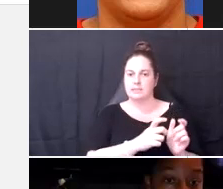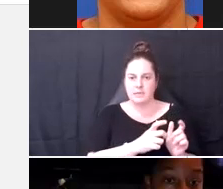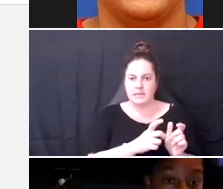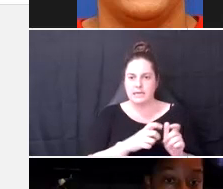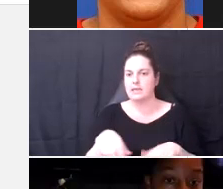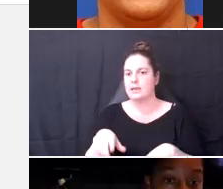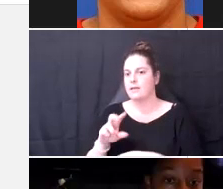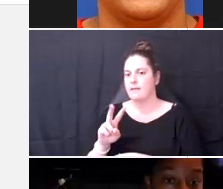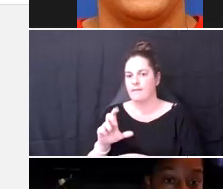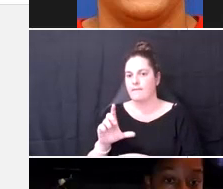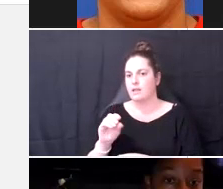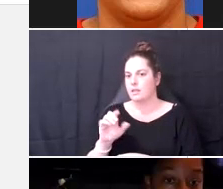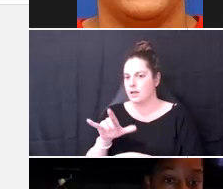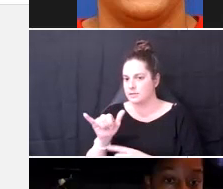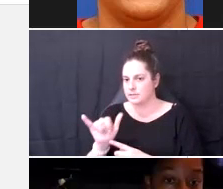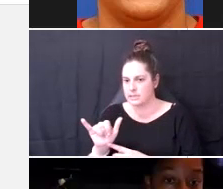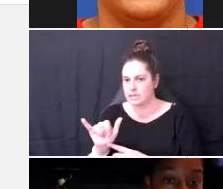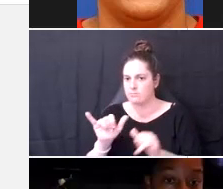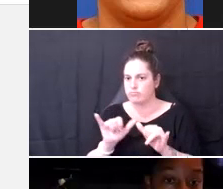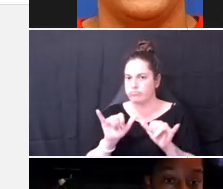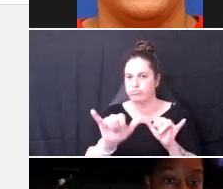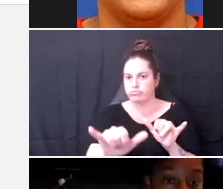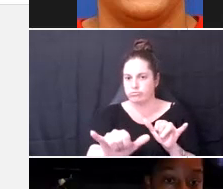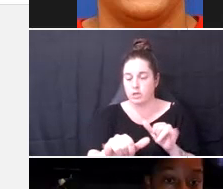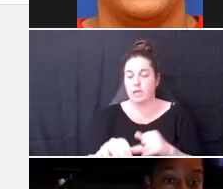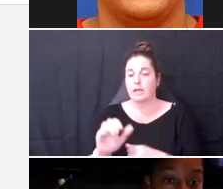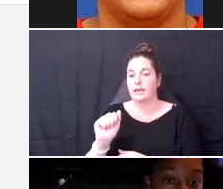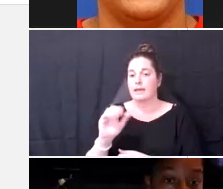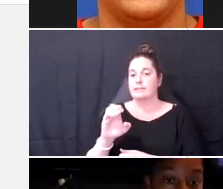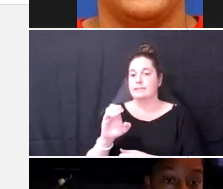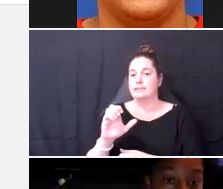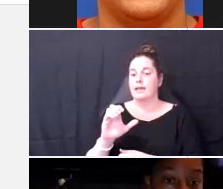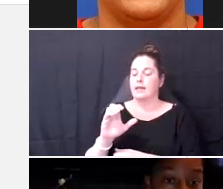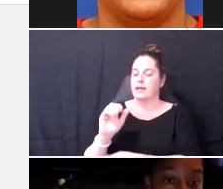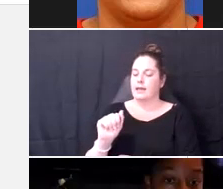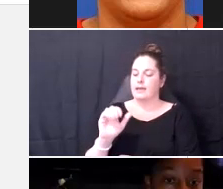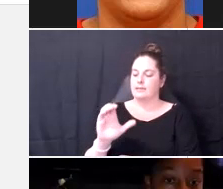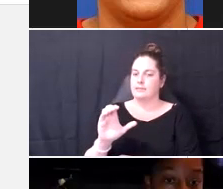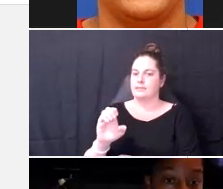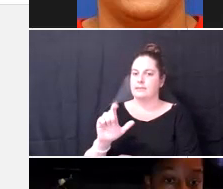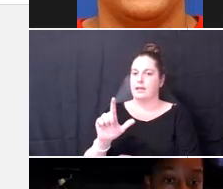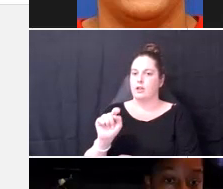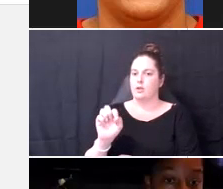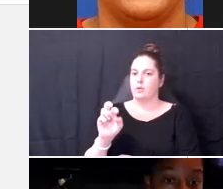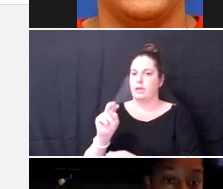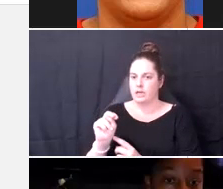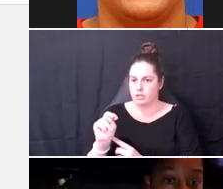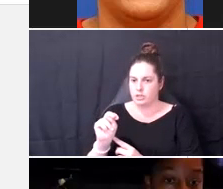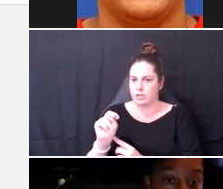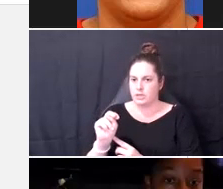fixed. Because if your acceleration is constant, your velocity is going to change